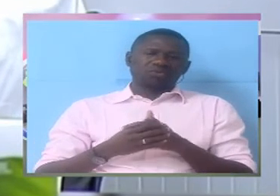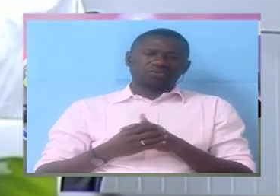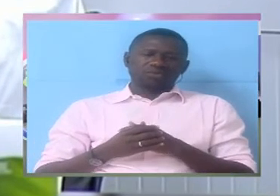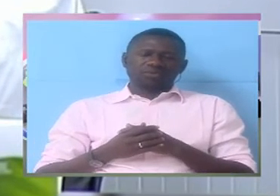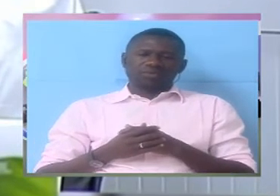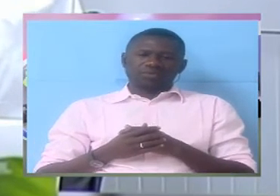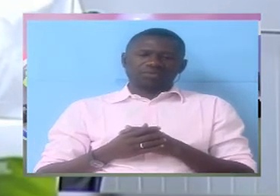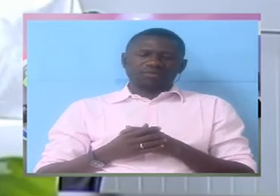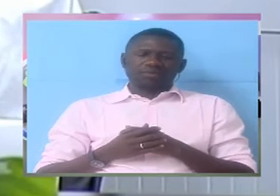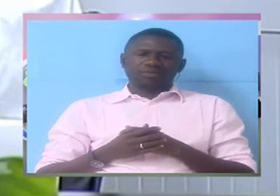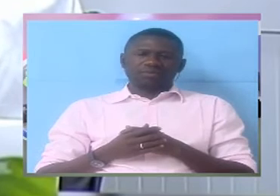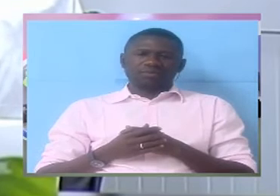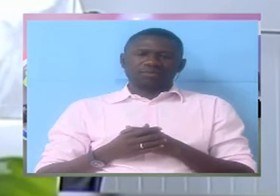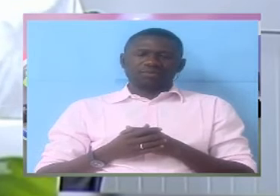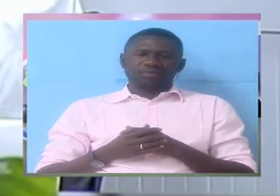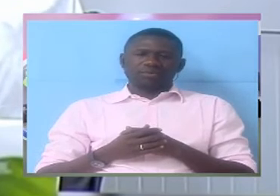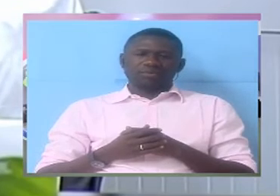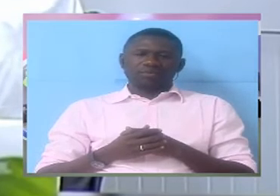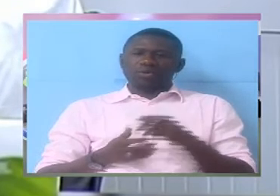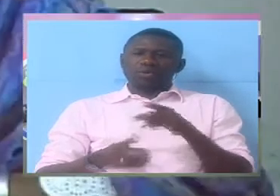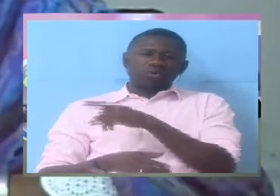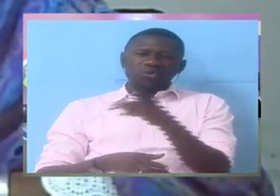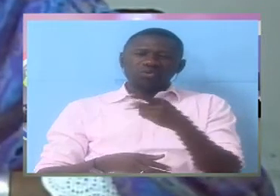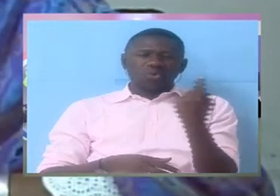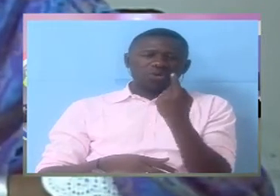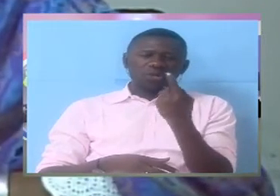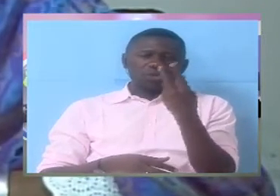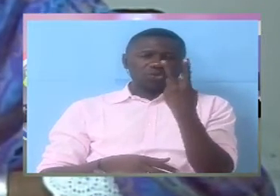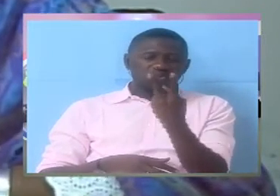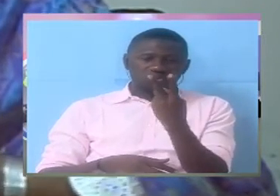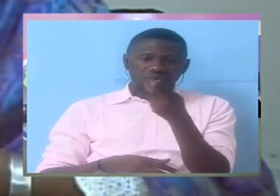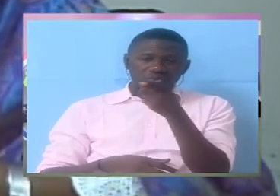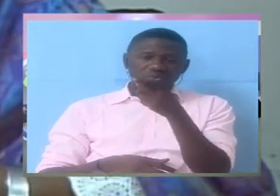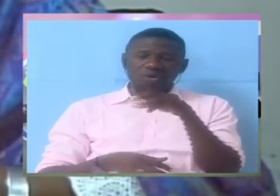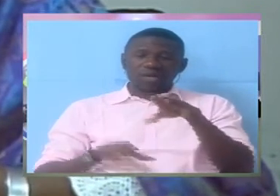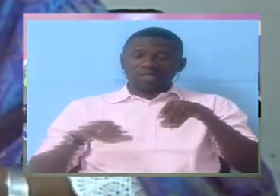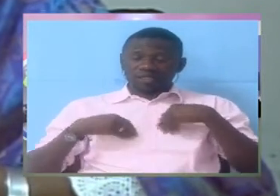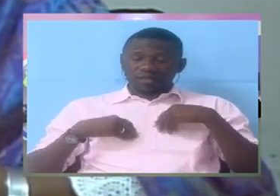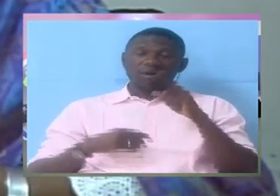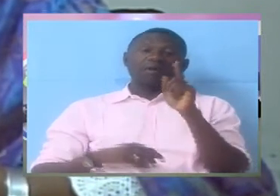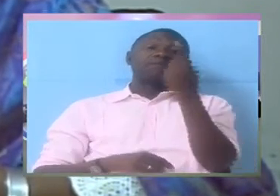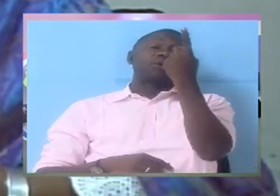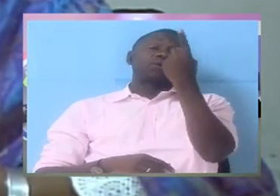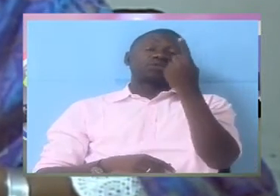torture. But those were the only two that you had accepted first as